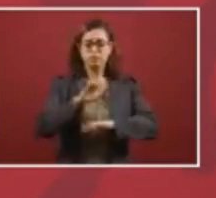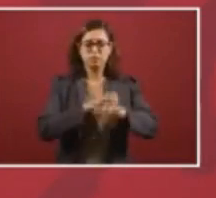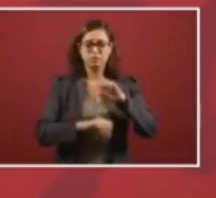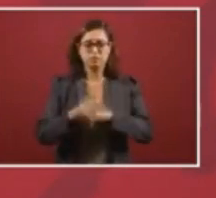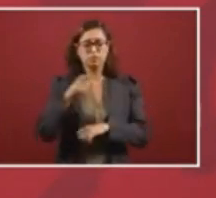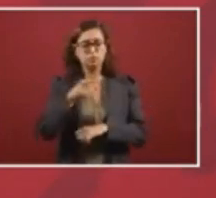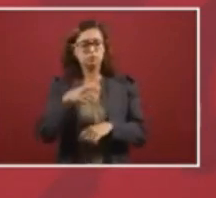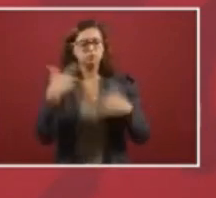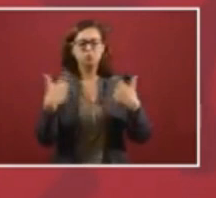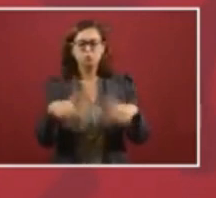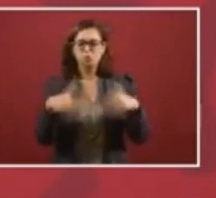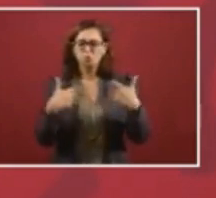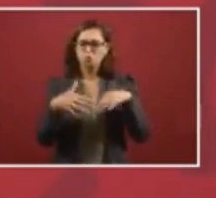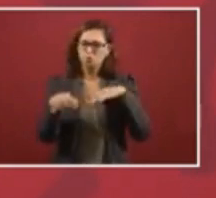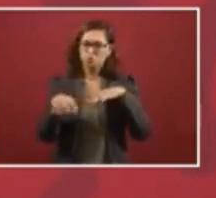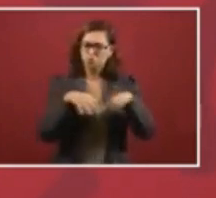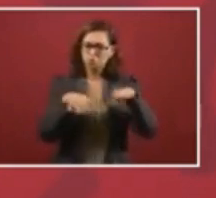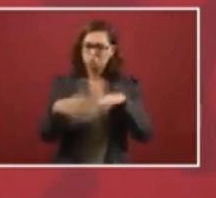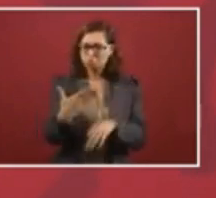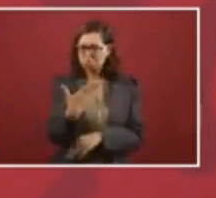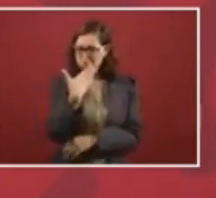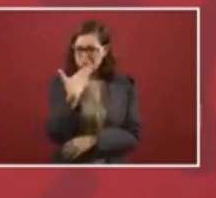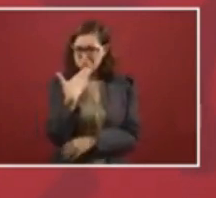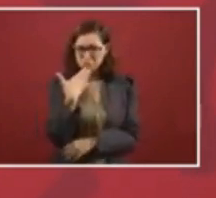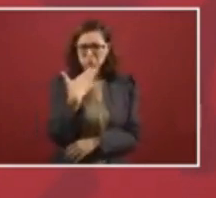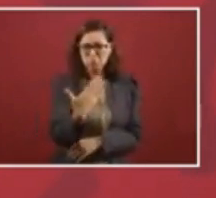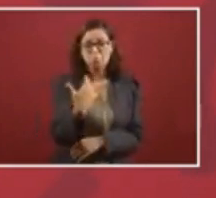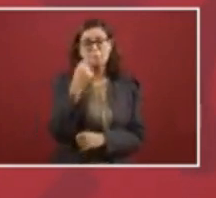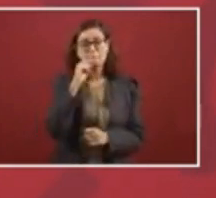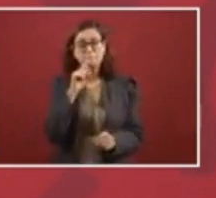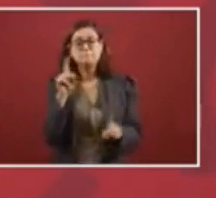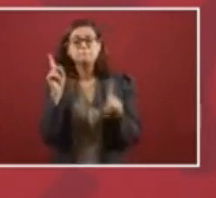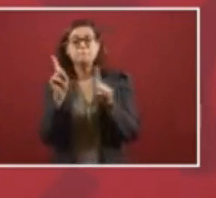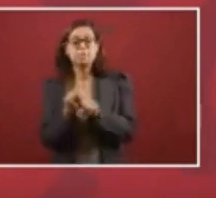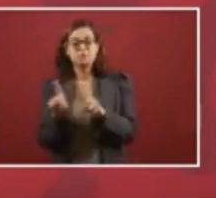Businessmen's Corporation, for his good job.